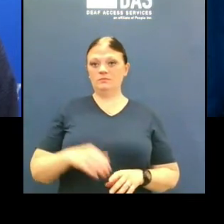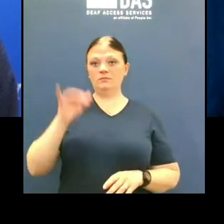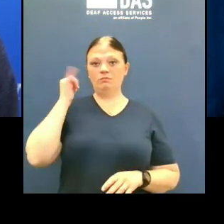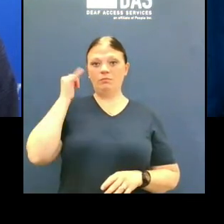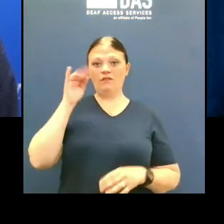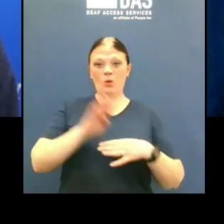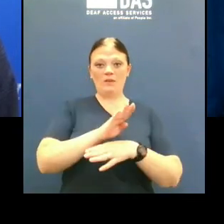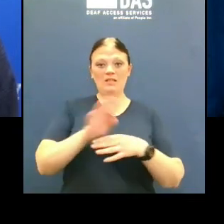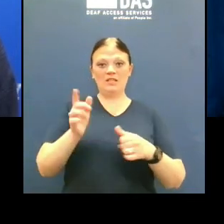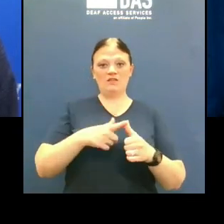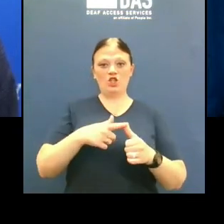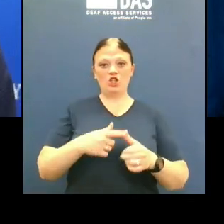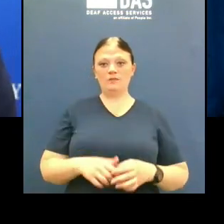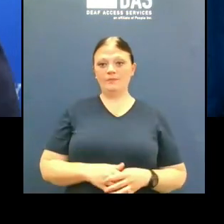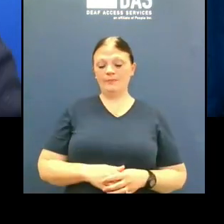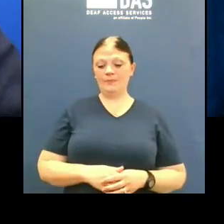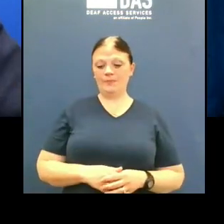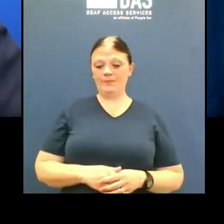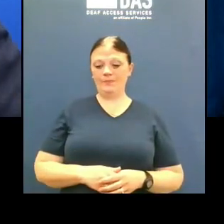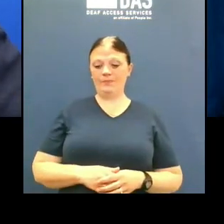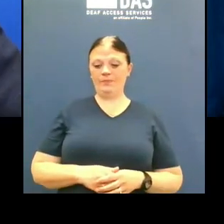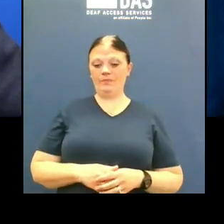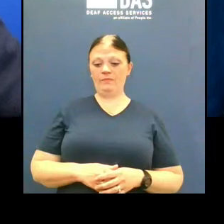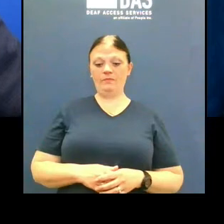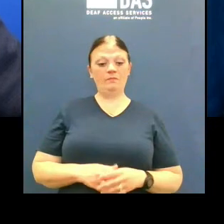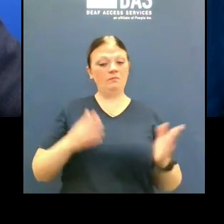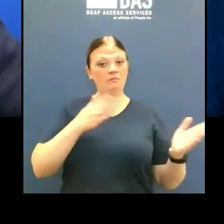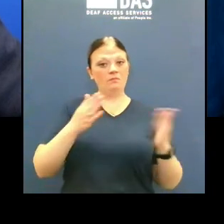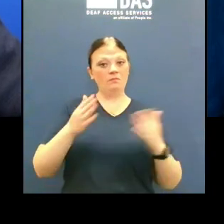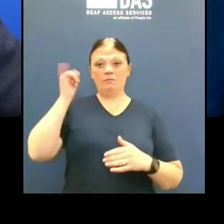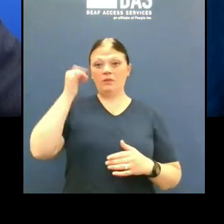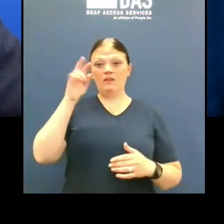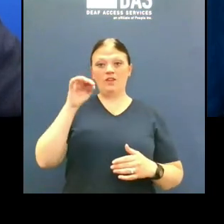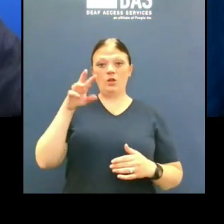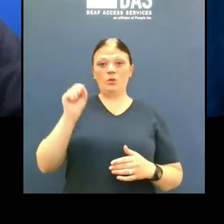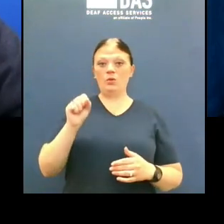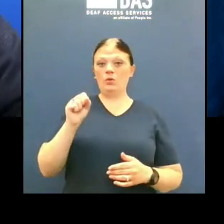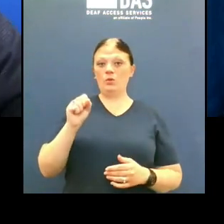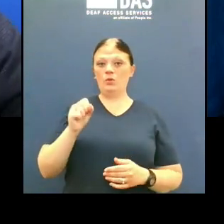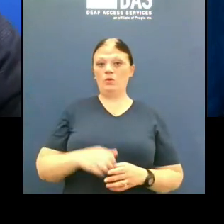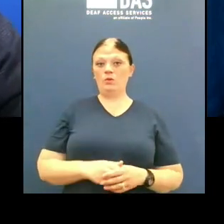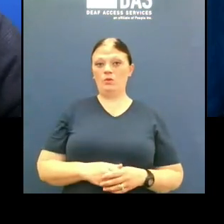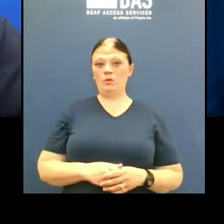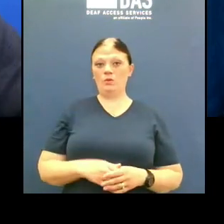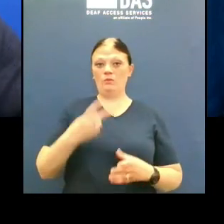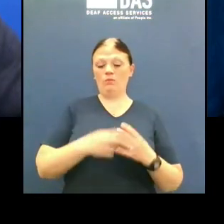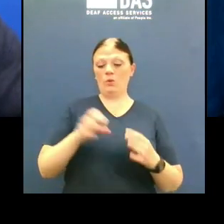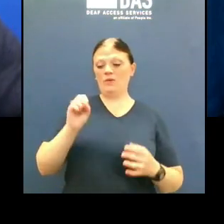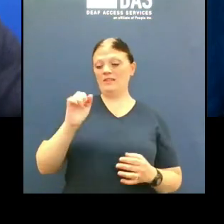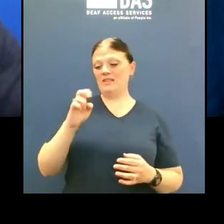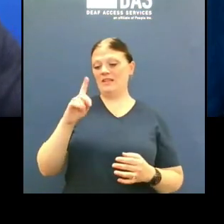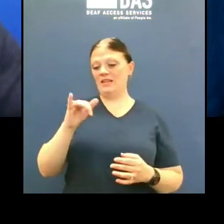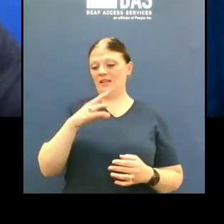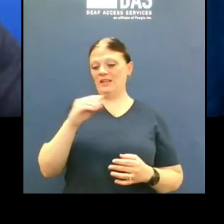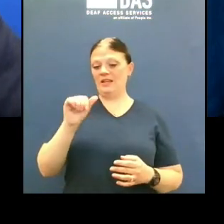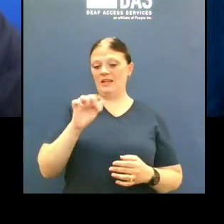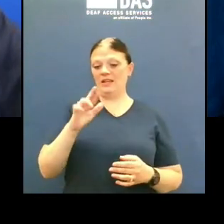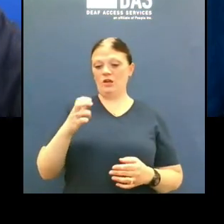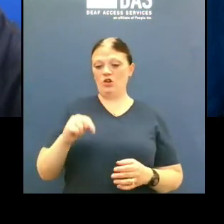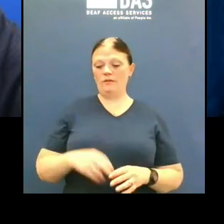Buffalo Business First? If not, the Buffalo News. I know we have Aaron Bessaker and Sandy Tan.